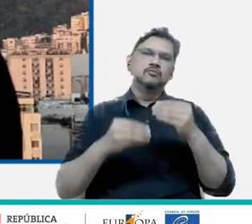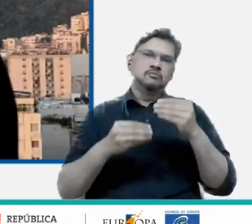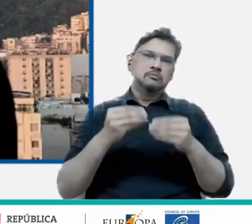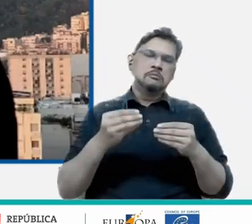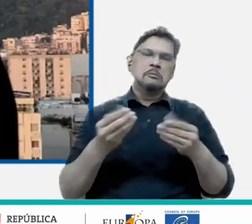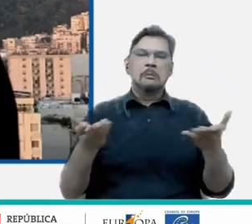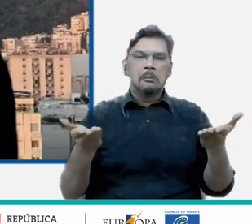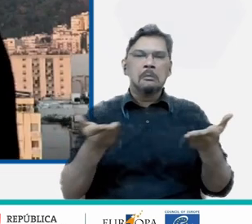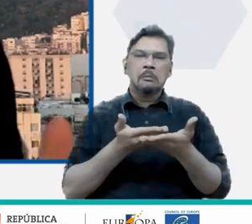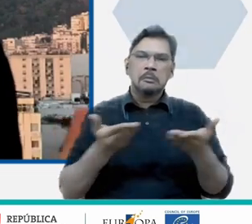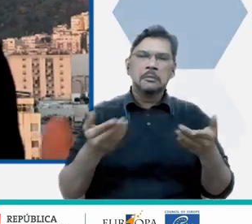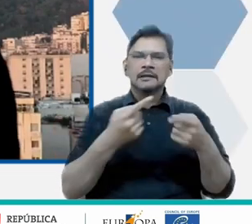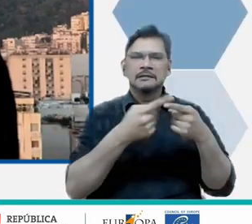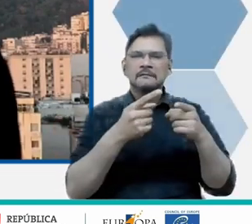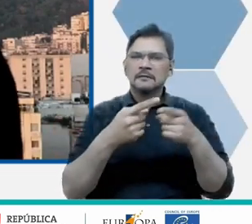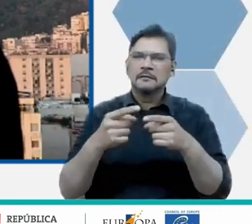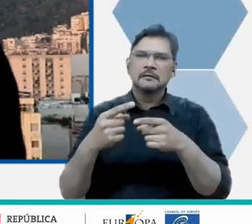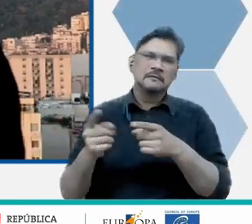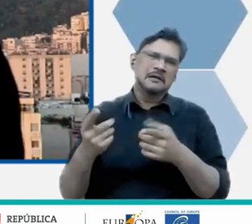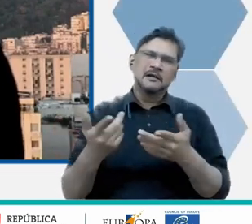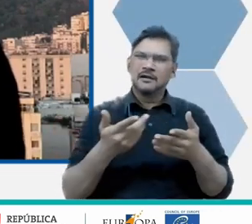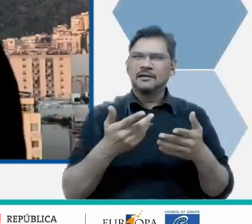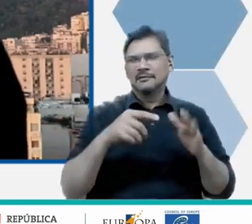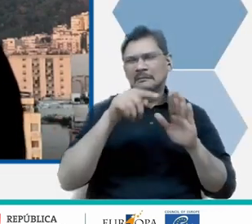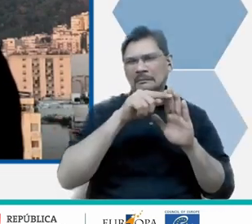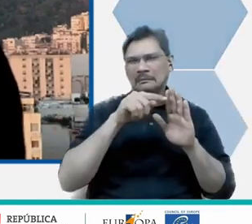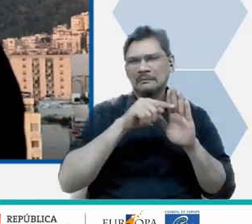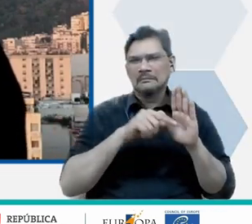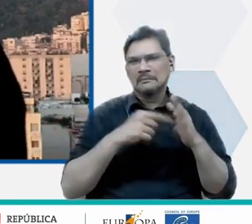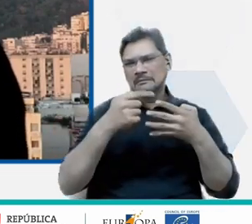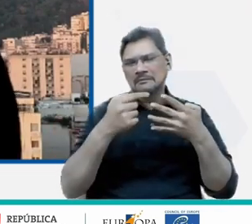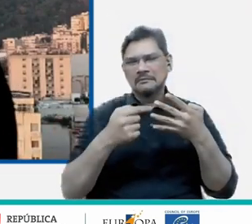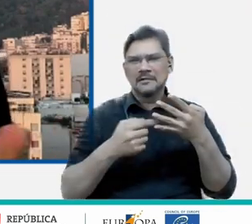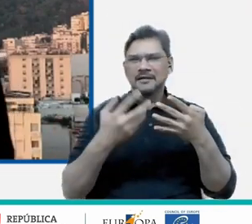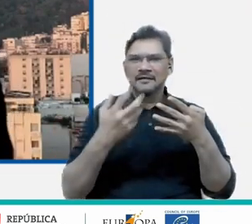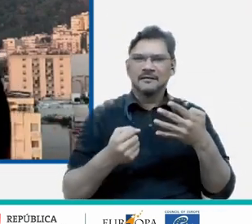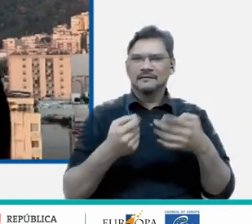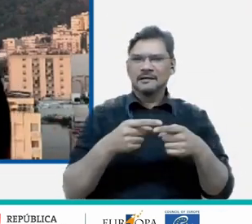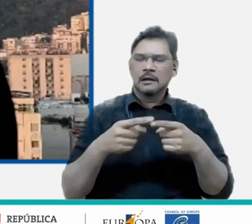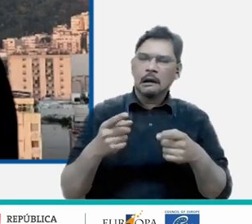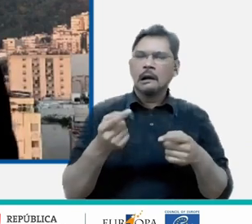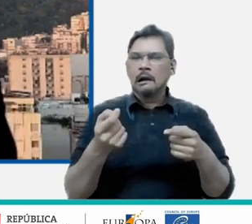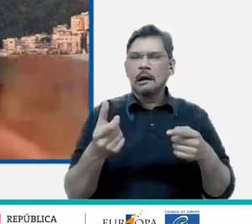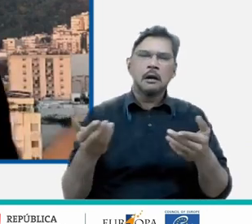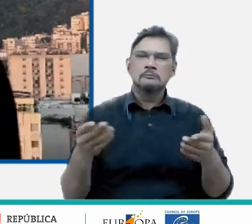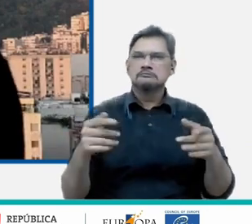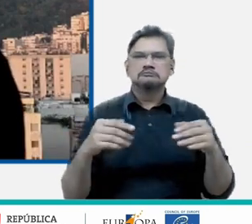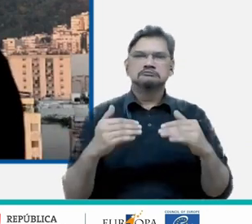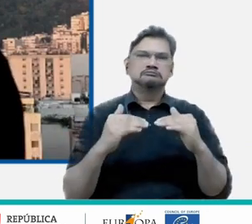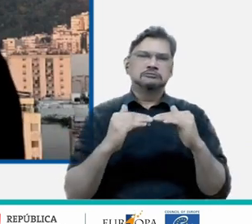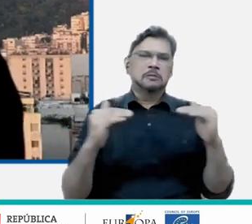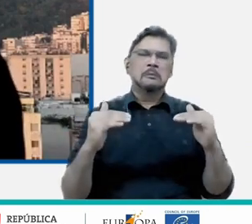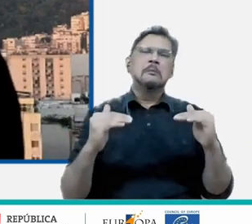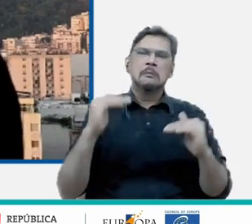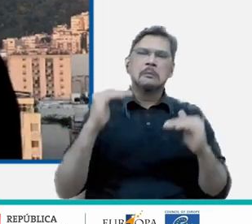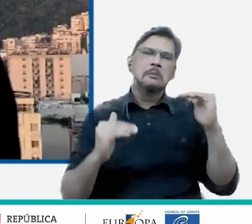rate debt, around, and other types of financial instruments. And finally, we have the private sphere. So if we